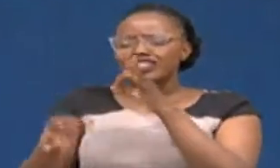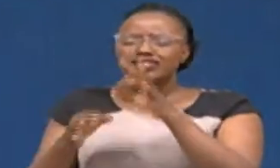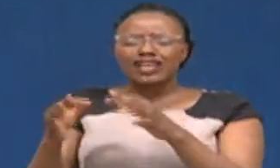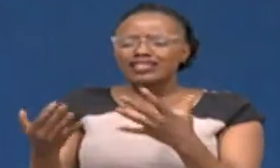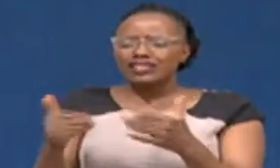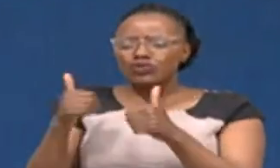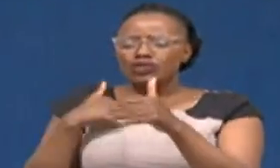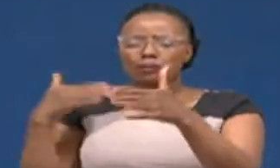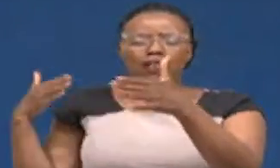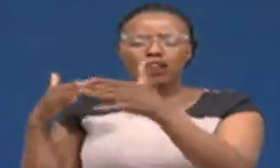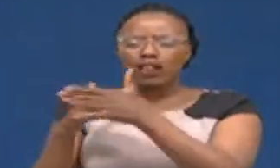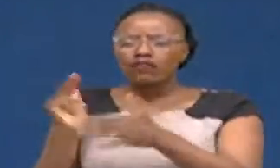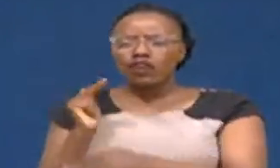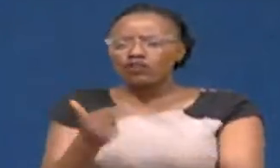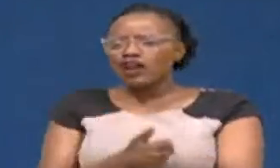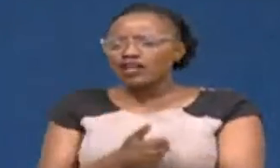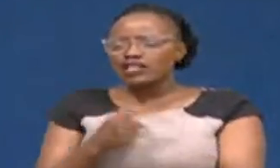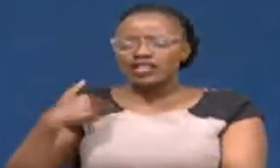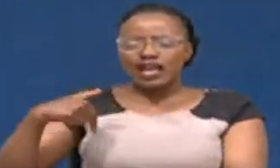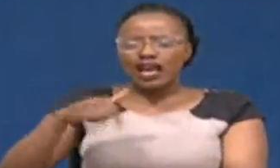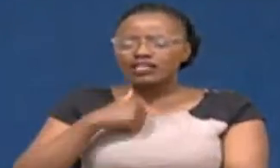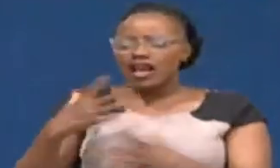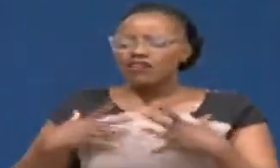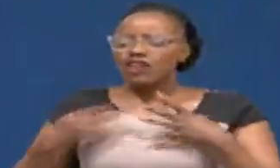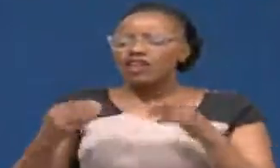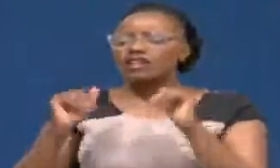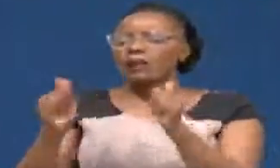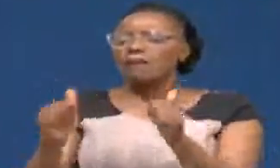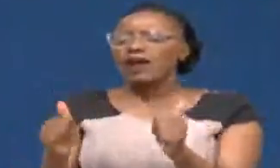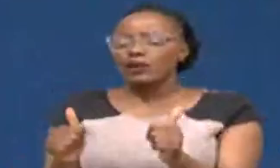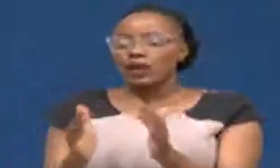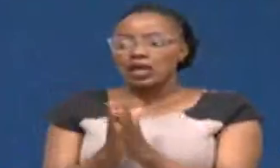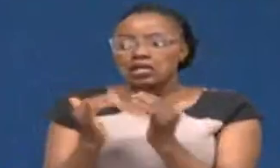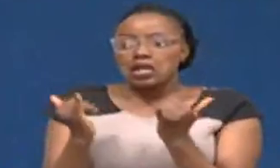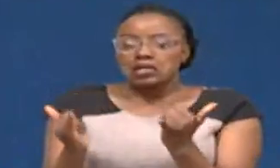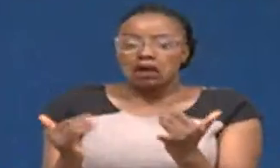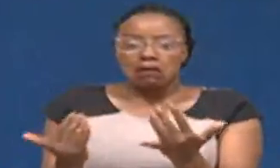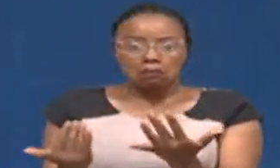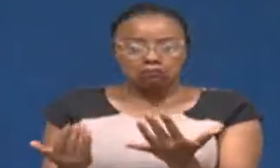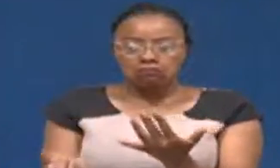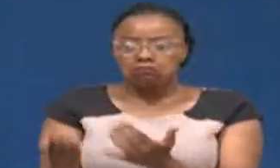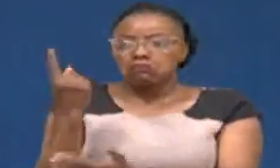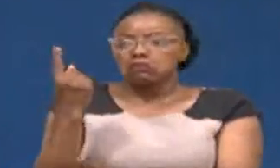denied. We have not healed yet, yeah. And now